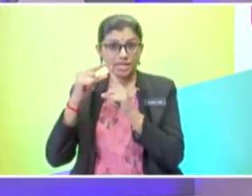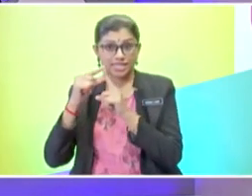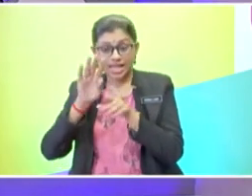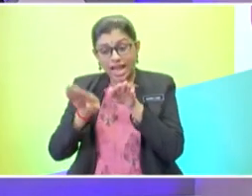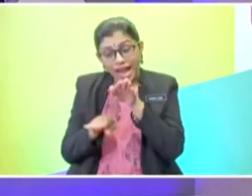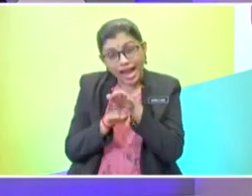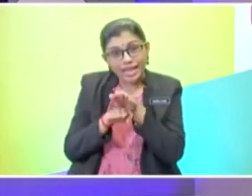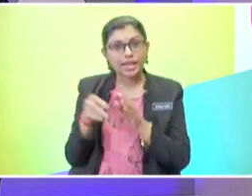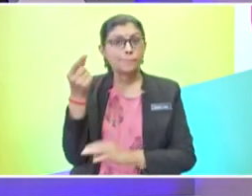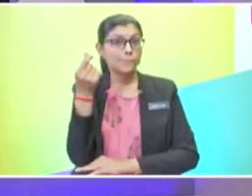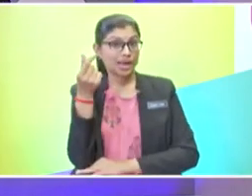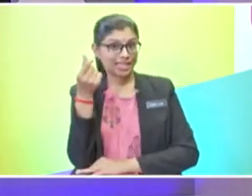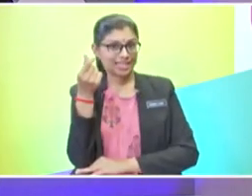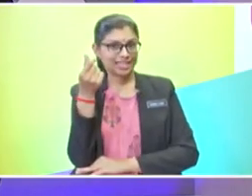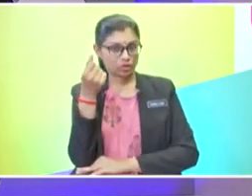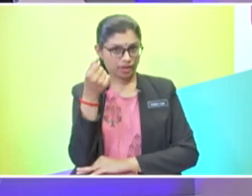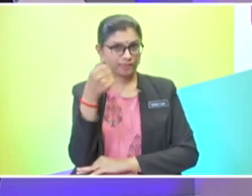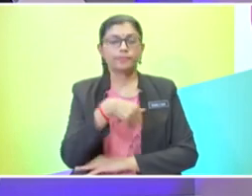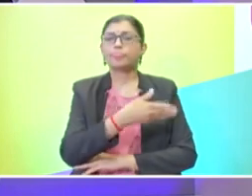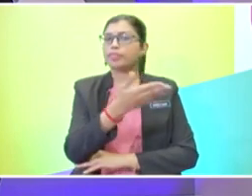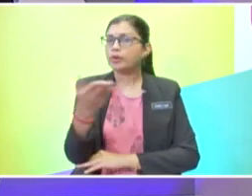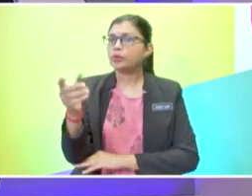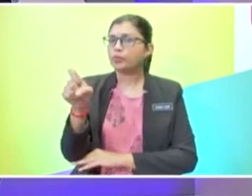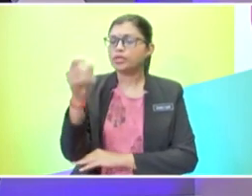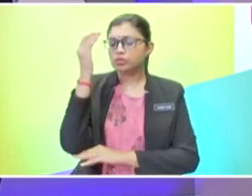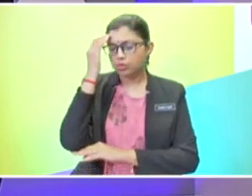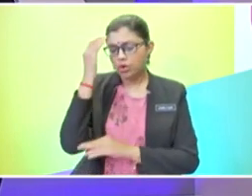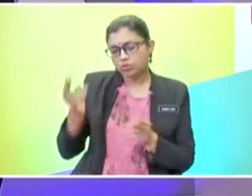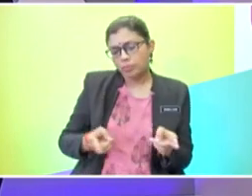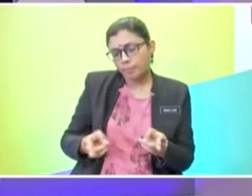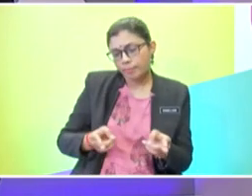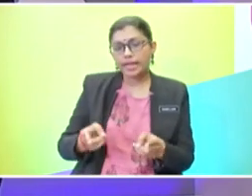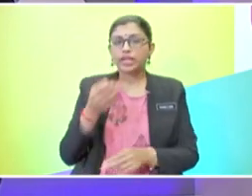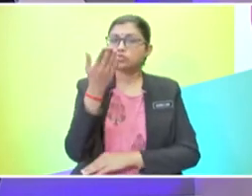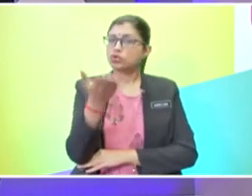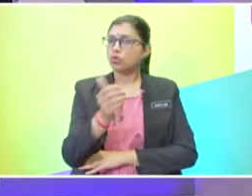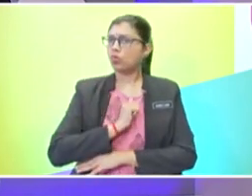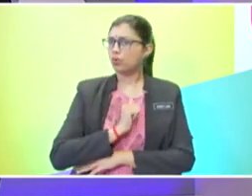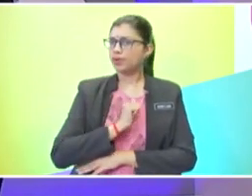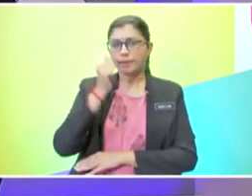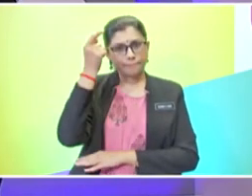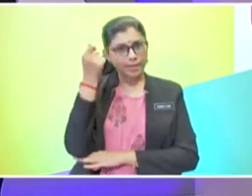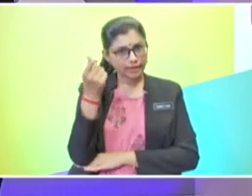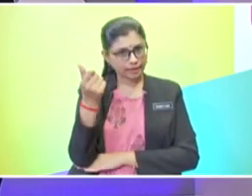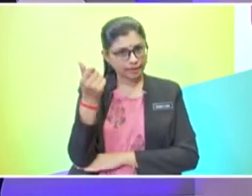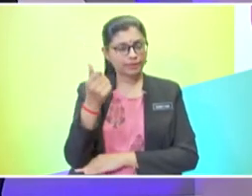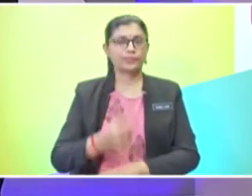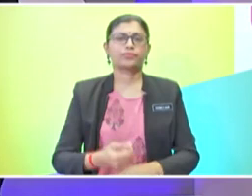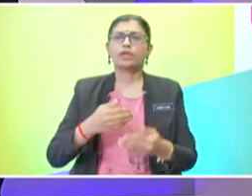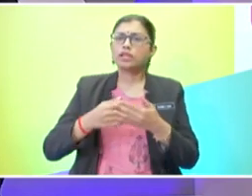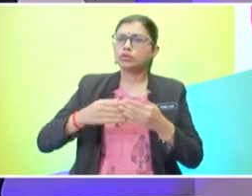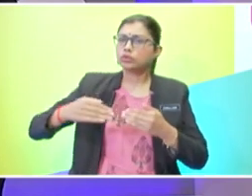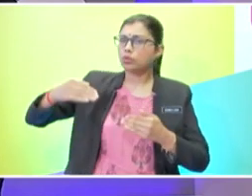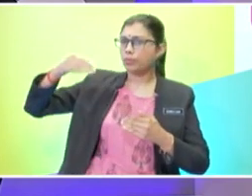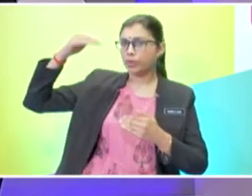financial terms, okay. By learning all this, I hope you become a good finance manager but for your own self and also for your